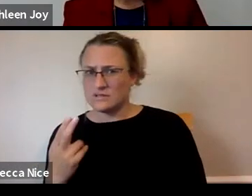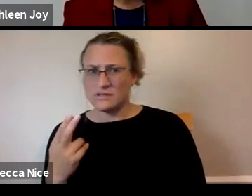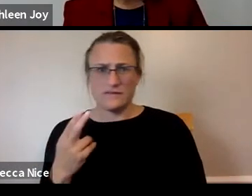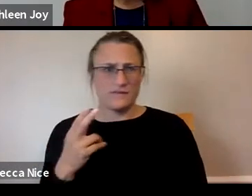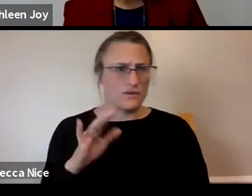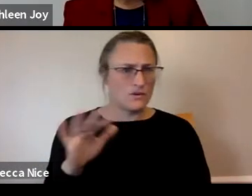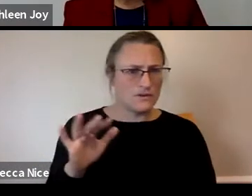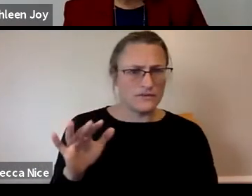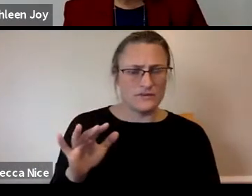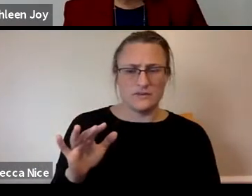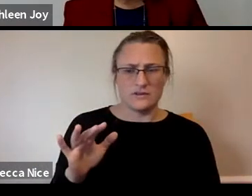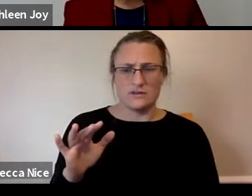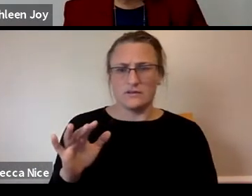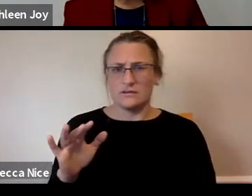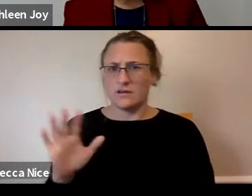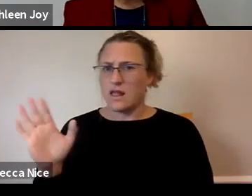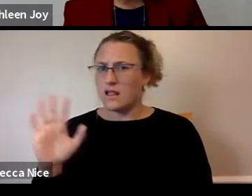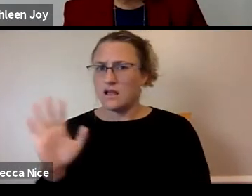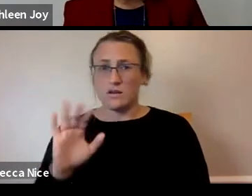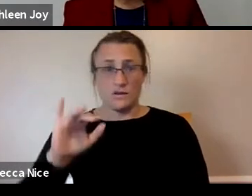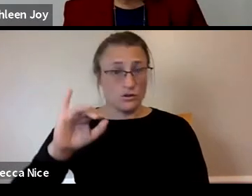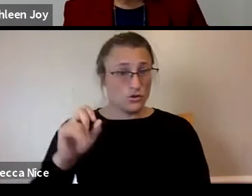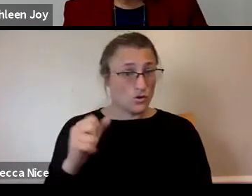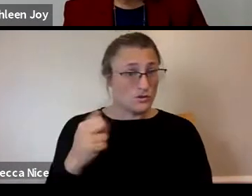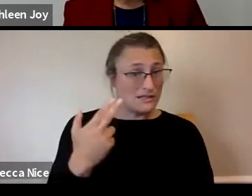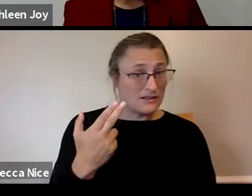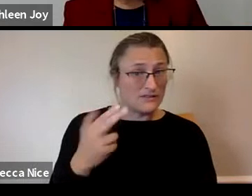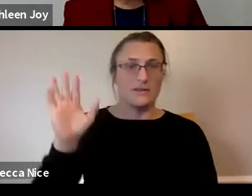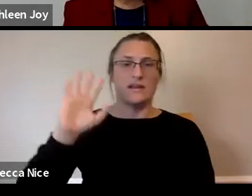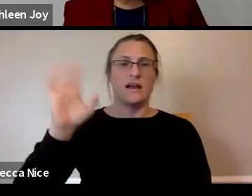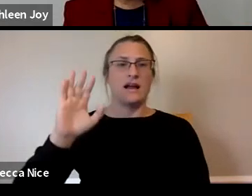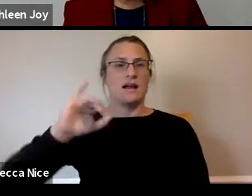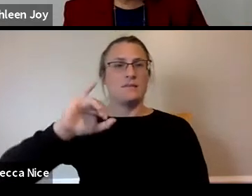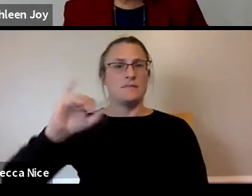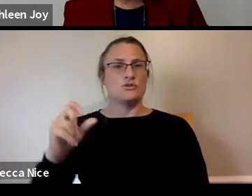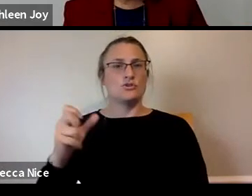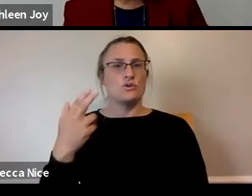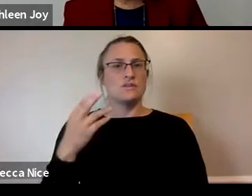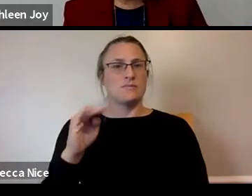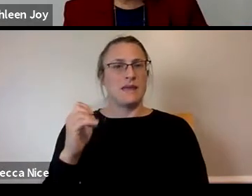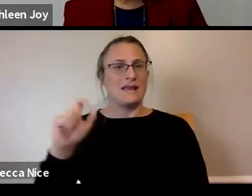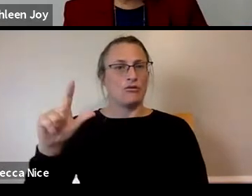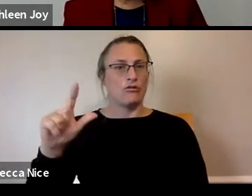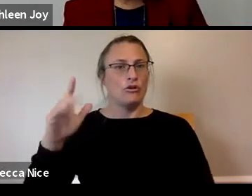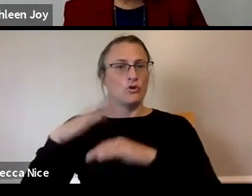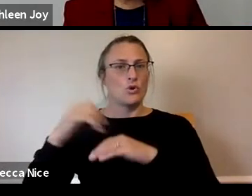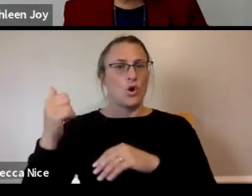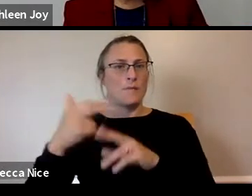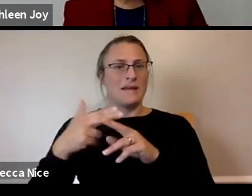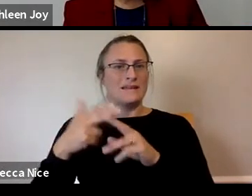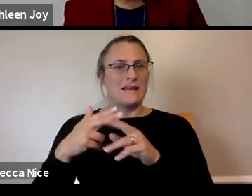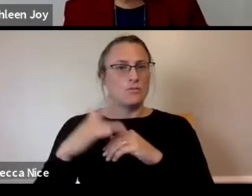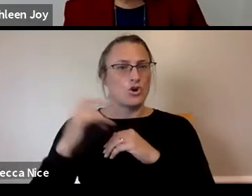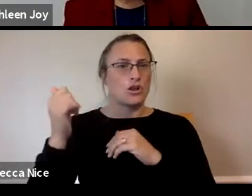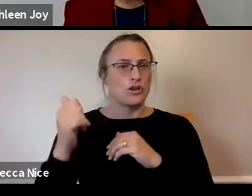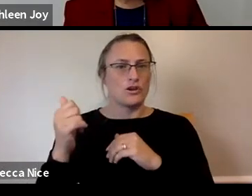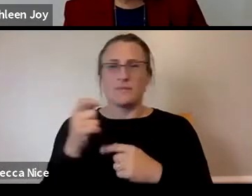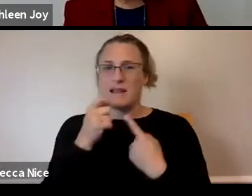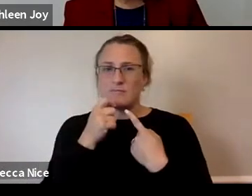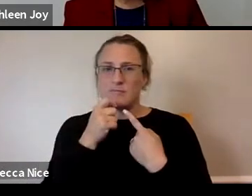Hello. Joseph? Yeah, this is Joseph Magel. You called me earlier. Yes. Mic